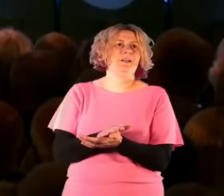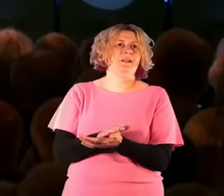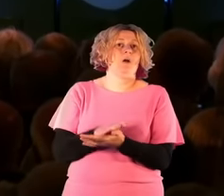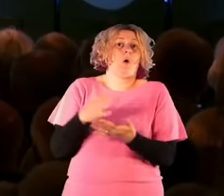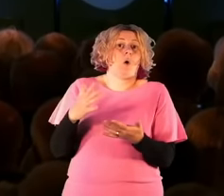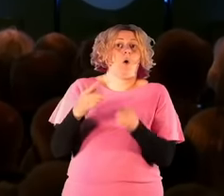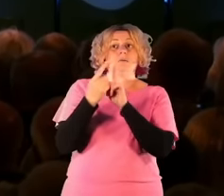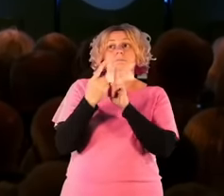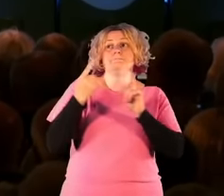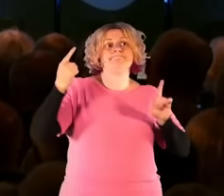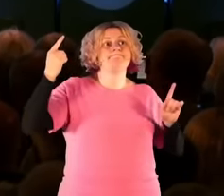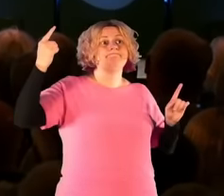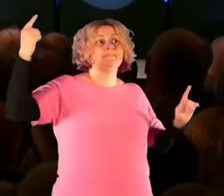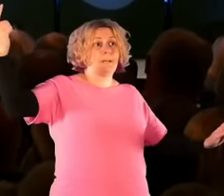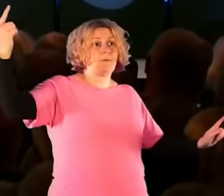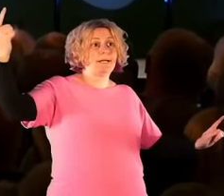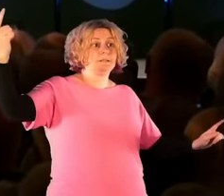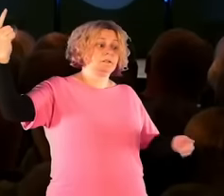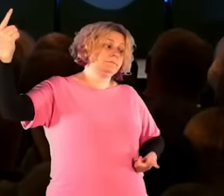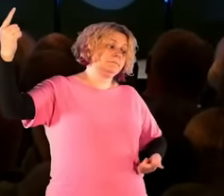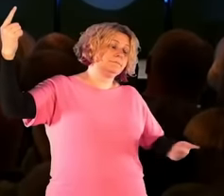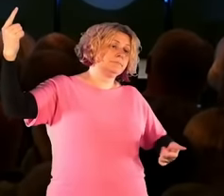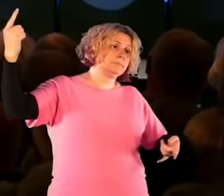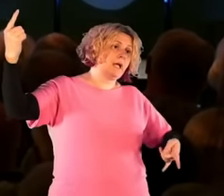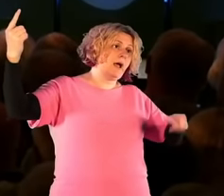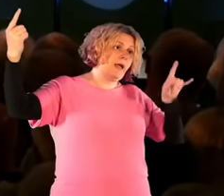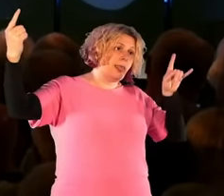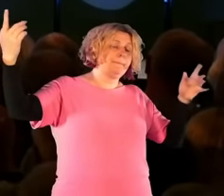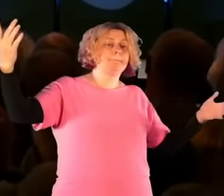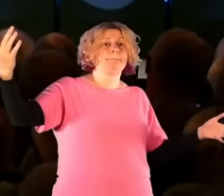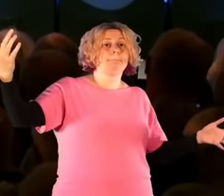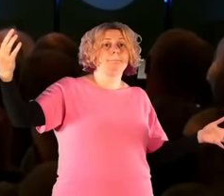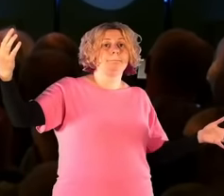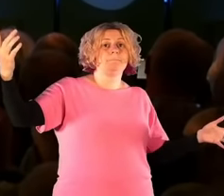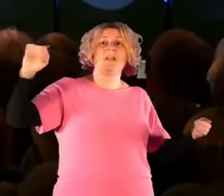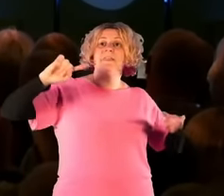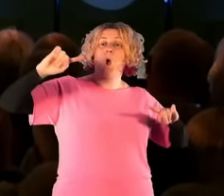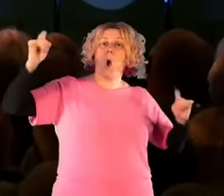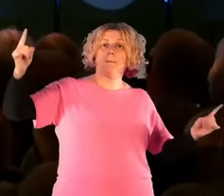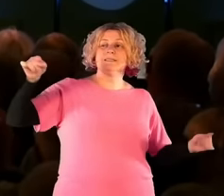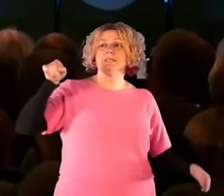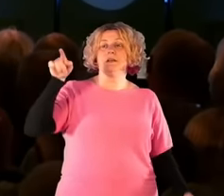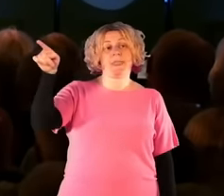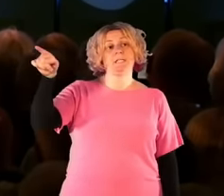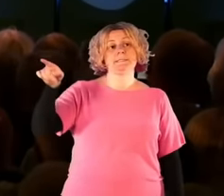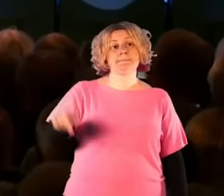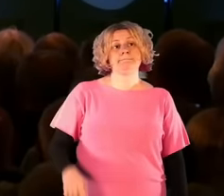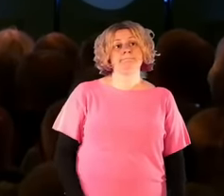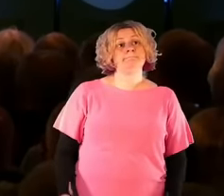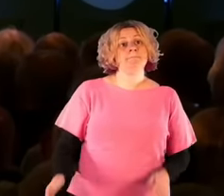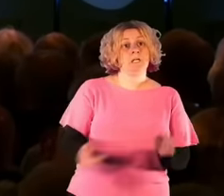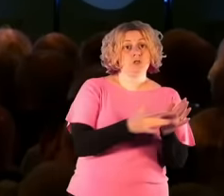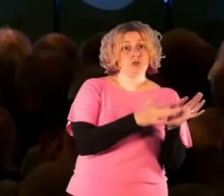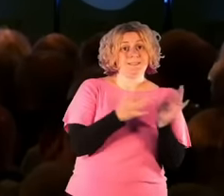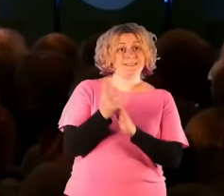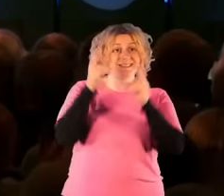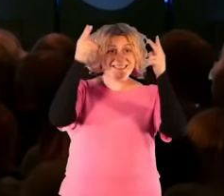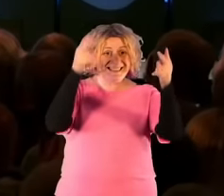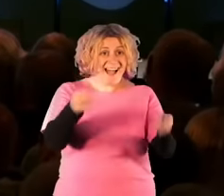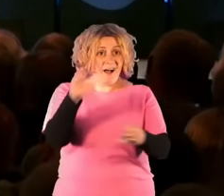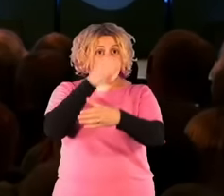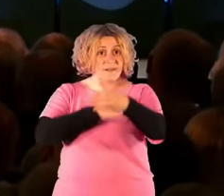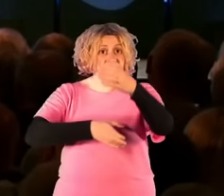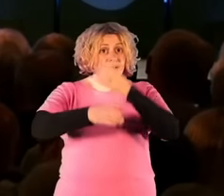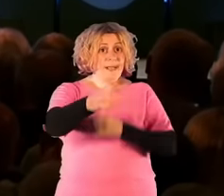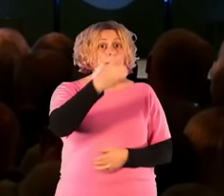things forever. The exact opposite, the negative of everything we see. That's what the Bible says. And Jesus died to make it possible for people